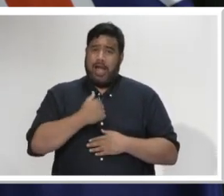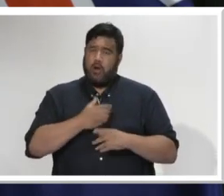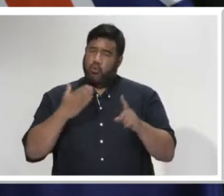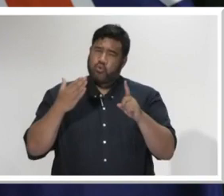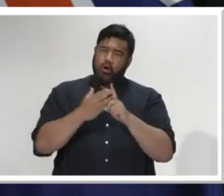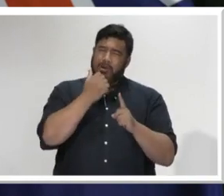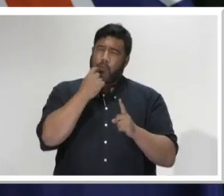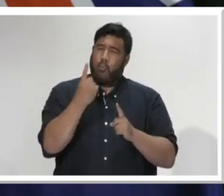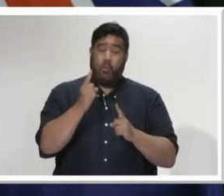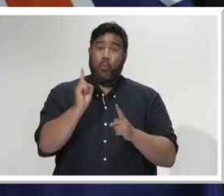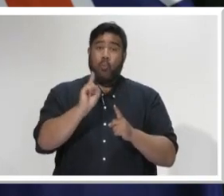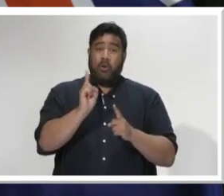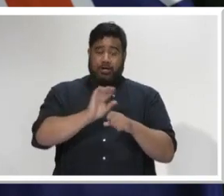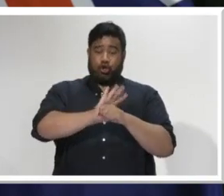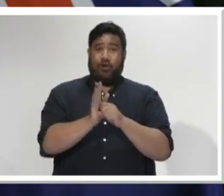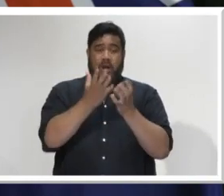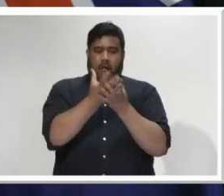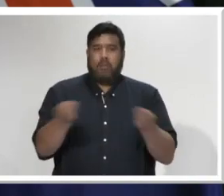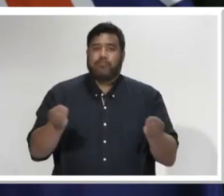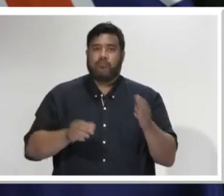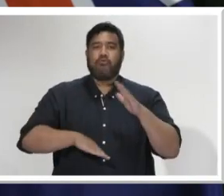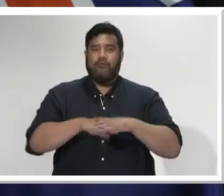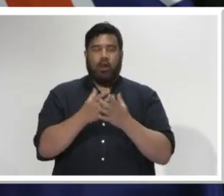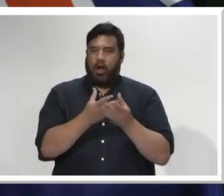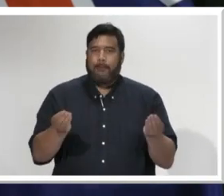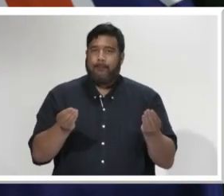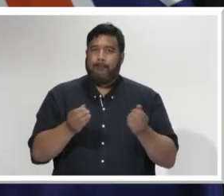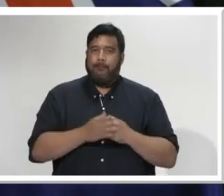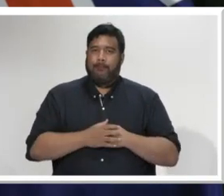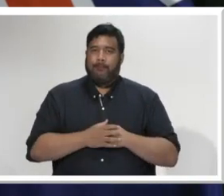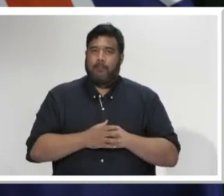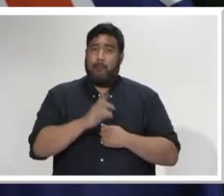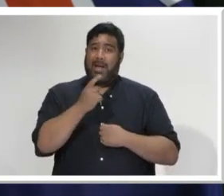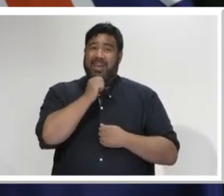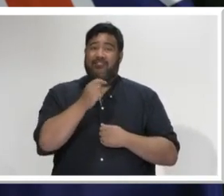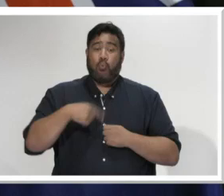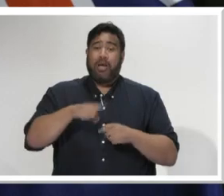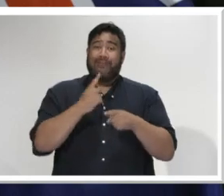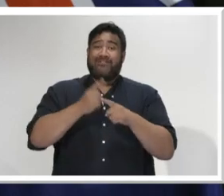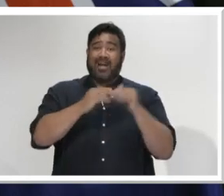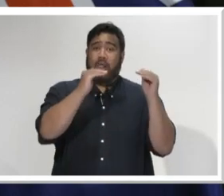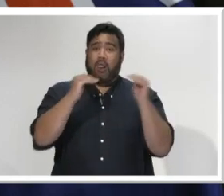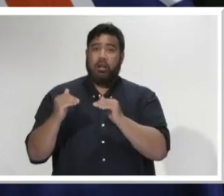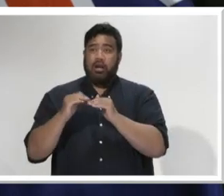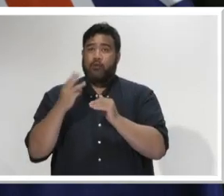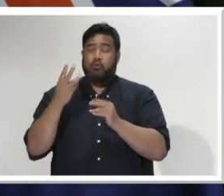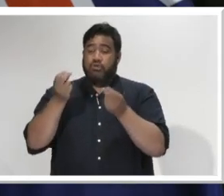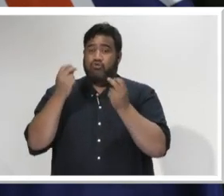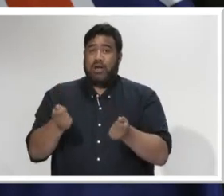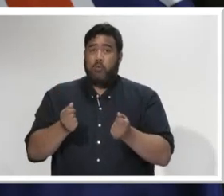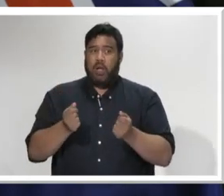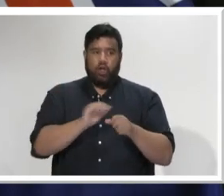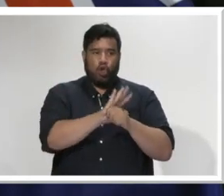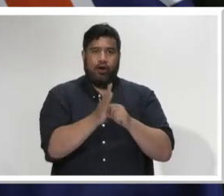COVID-19 in New Zealand. The last thing we want to do when moving levels is give away the gains that we have won in